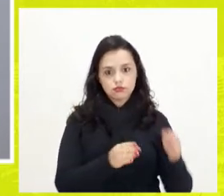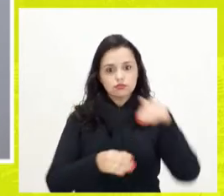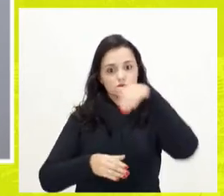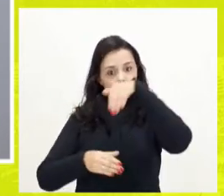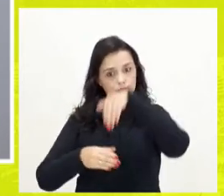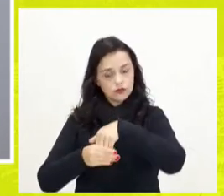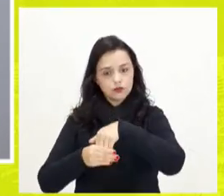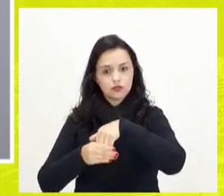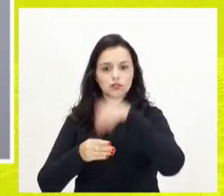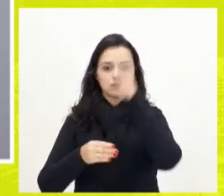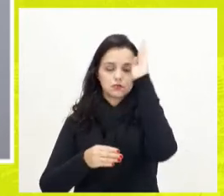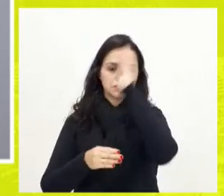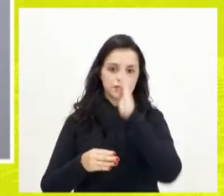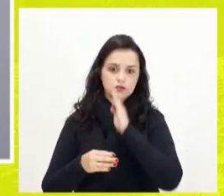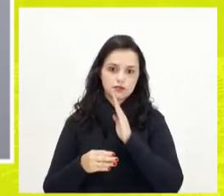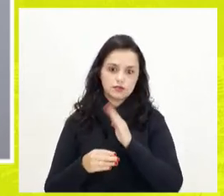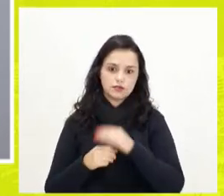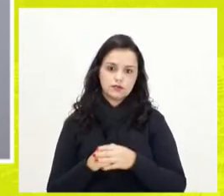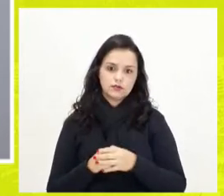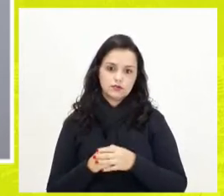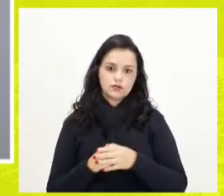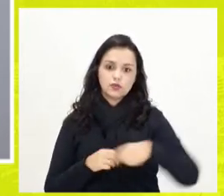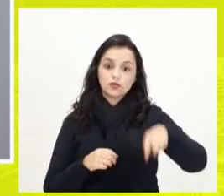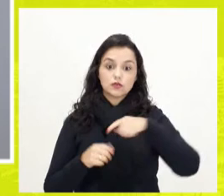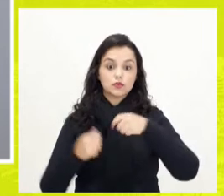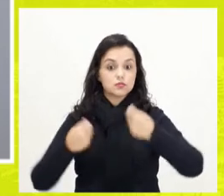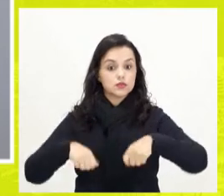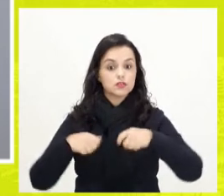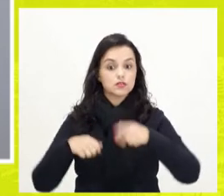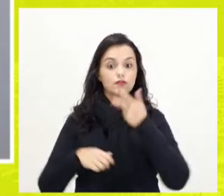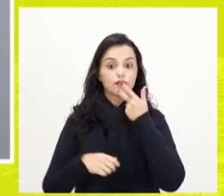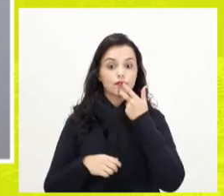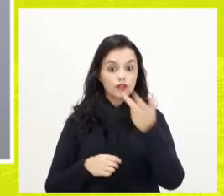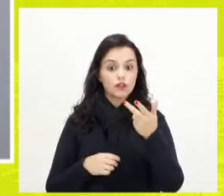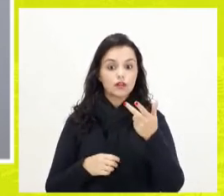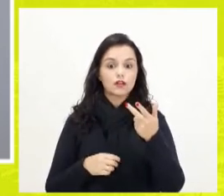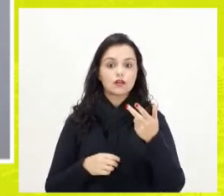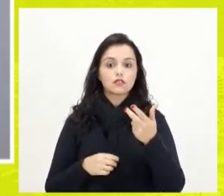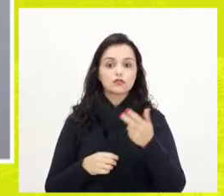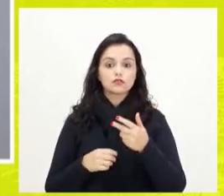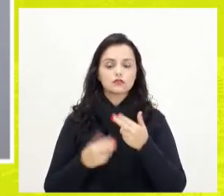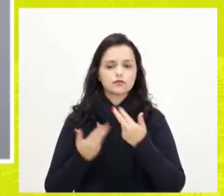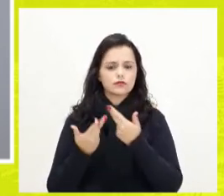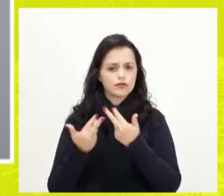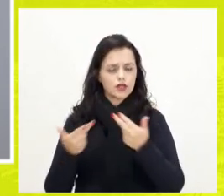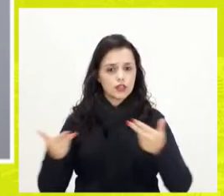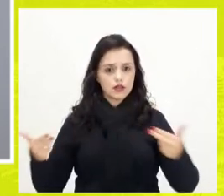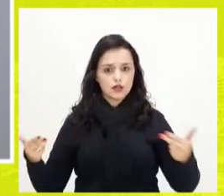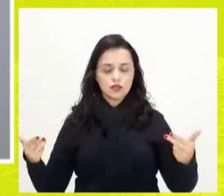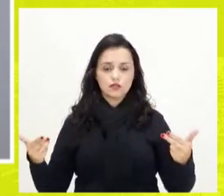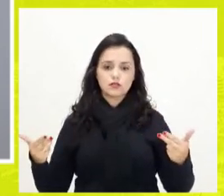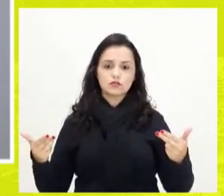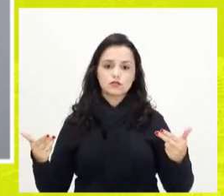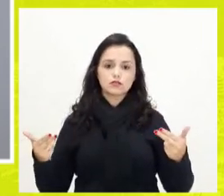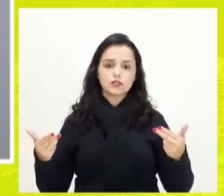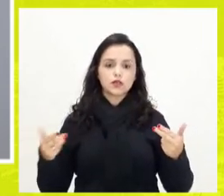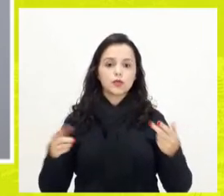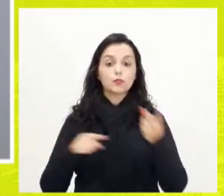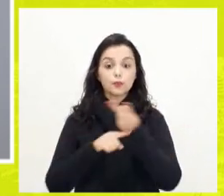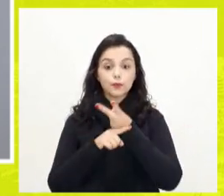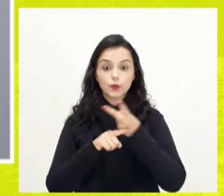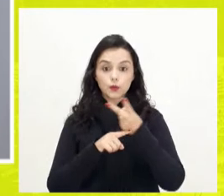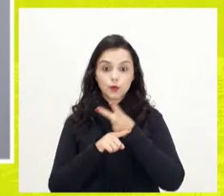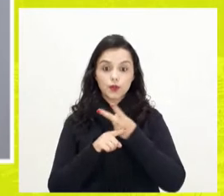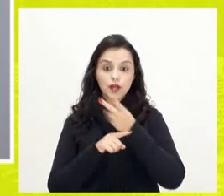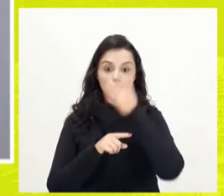stage of the brazilian electoral system we need to talk about formats about languages we need to look